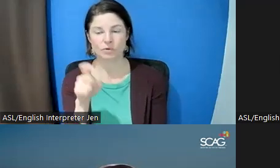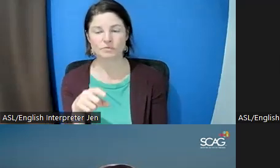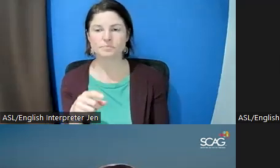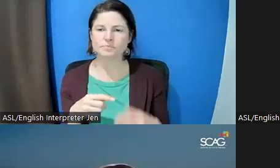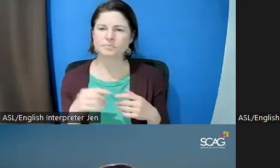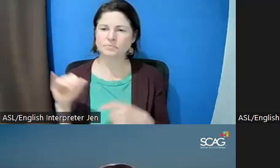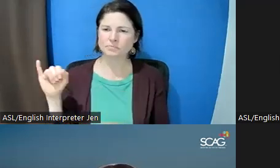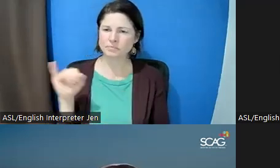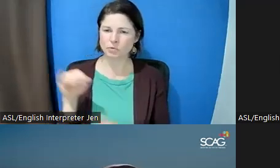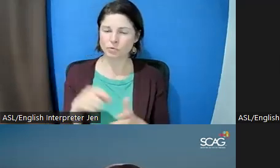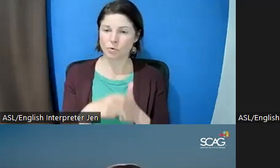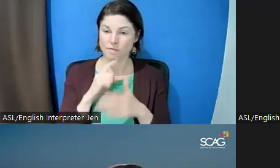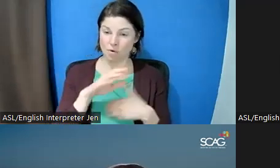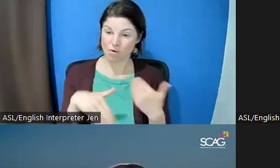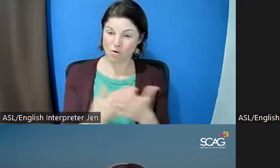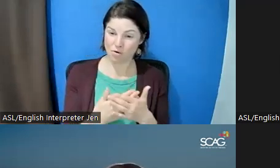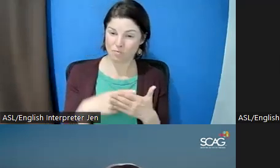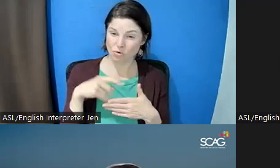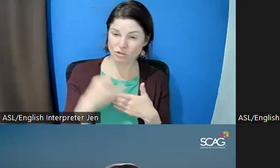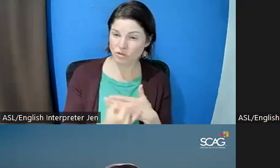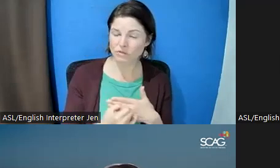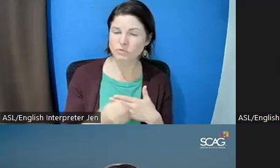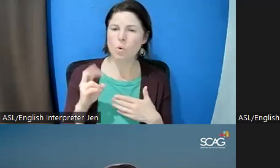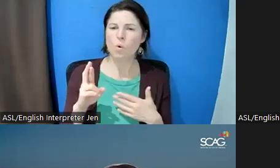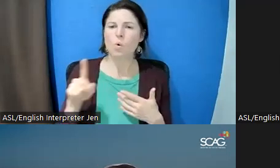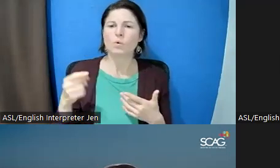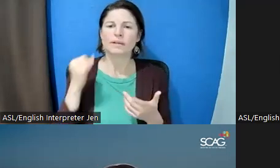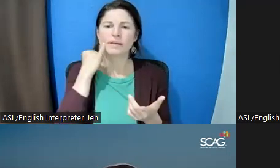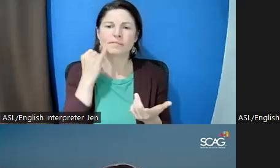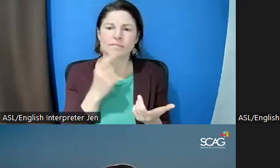for all projects or is it just if it's applicable?